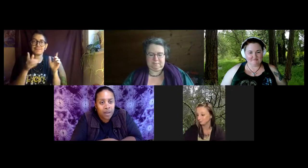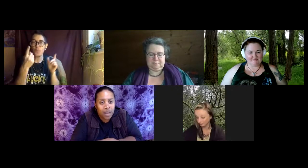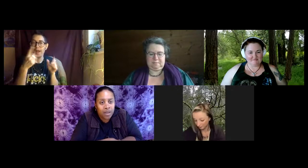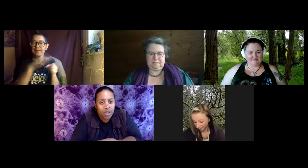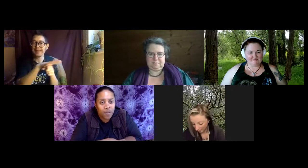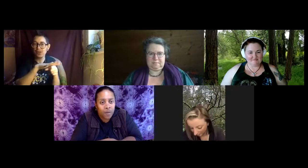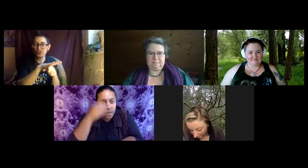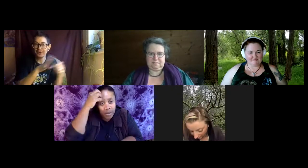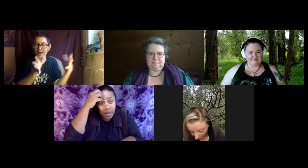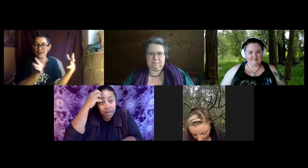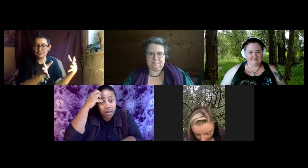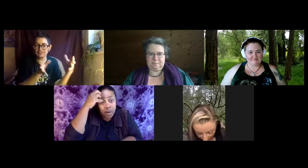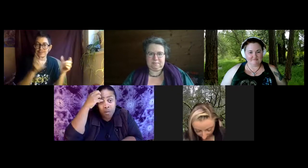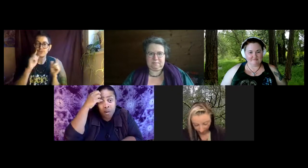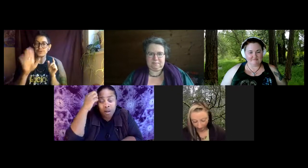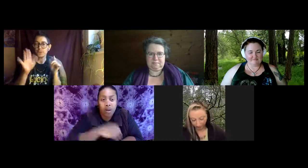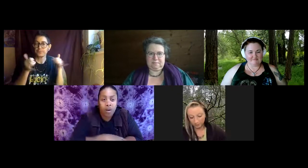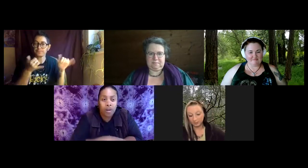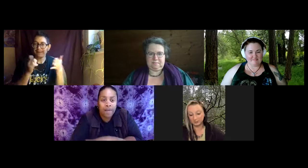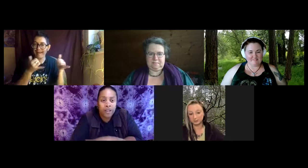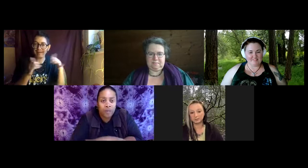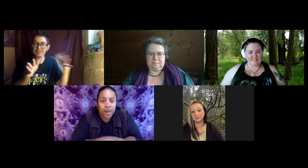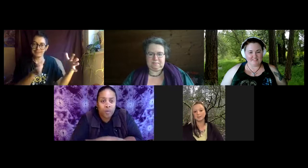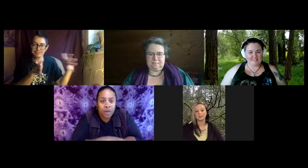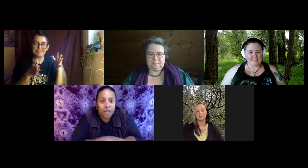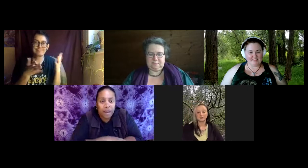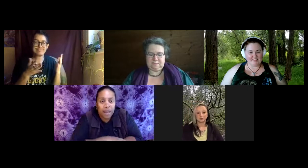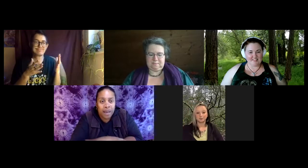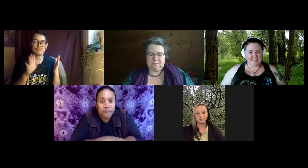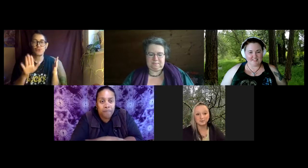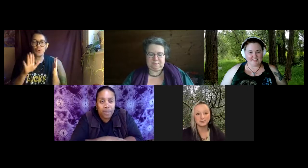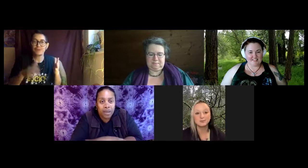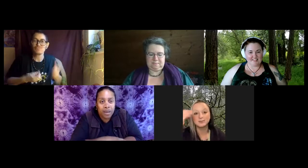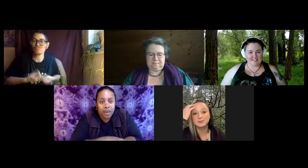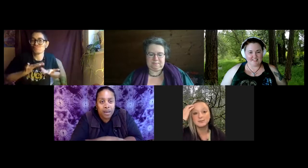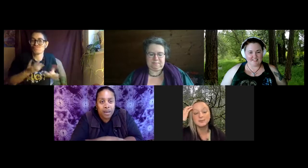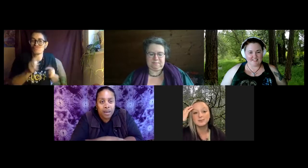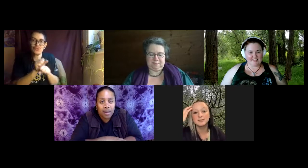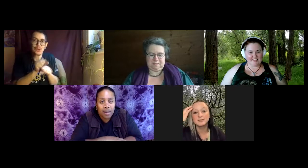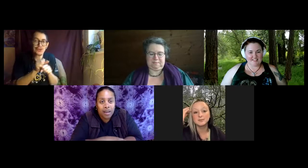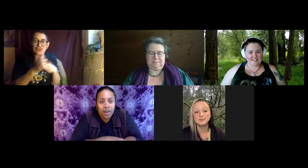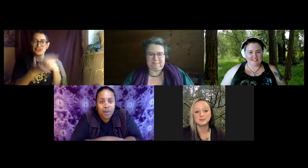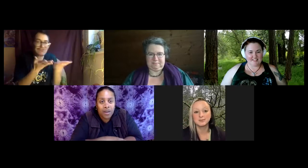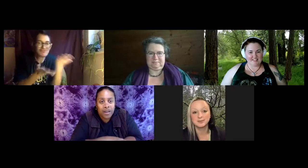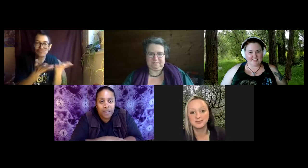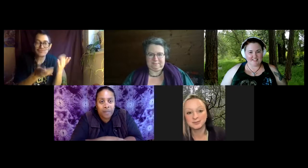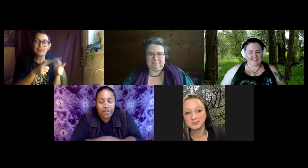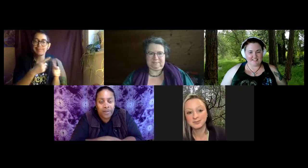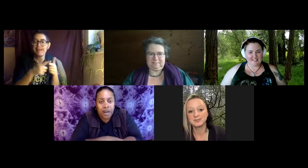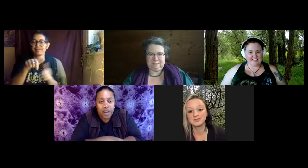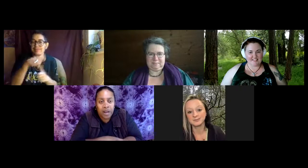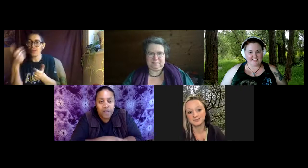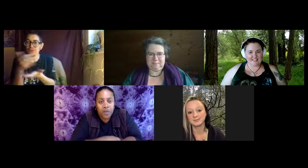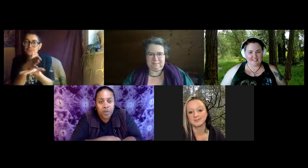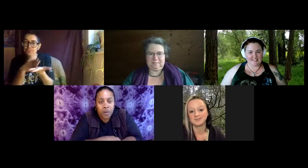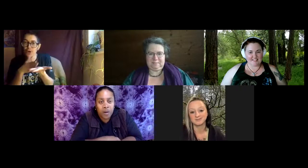what Shift Witch was saying, and so, you know, you'll have a space where you can play, and, you know, and you can express